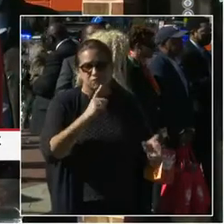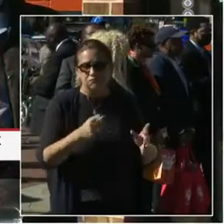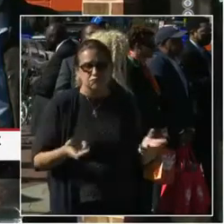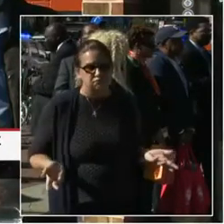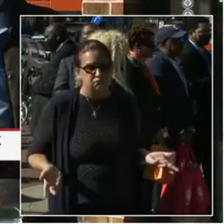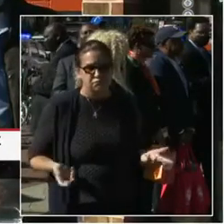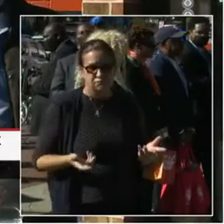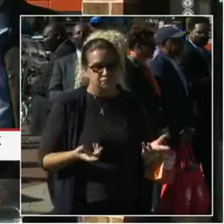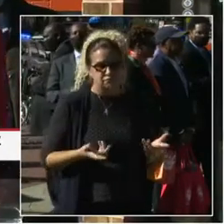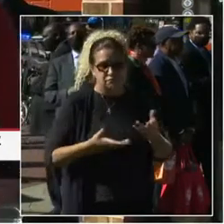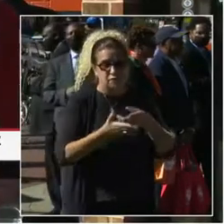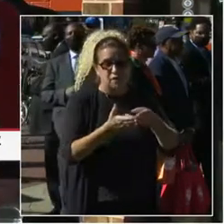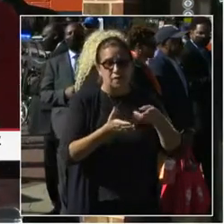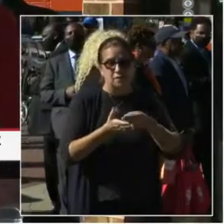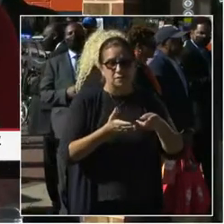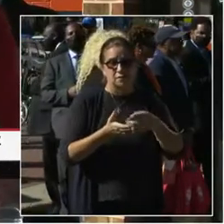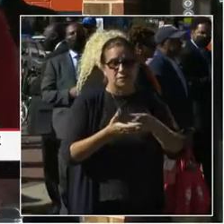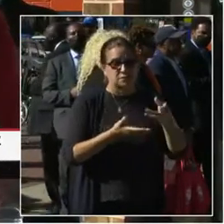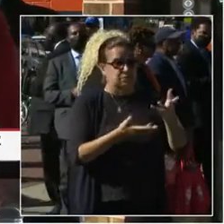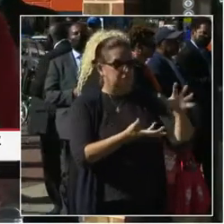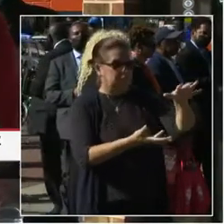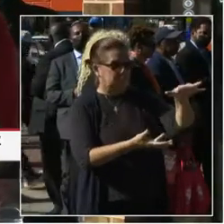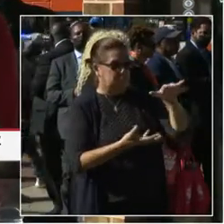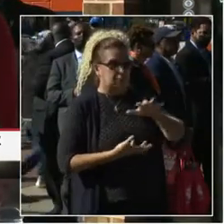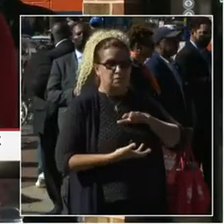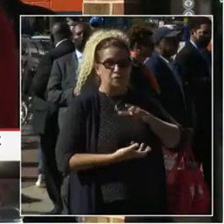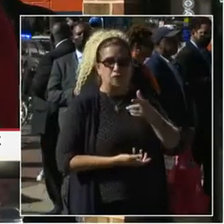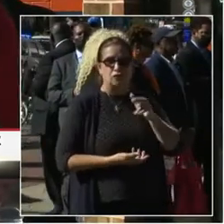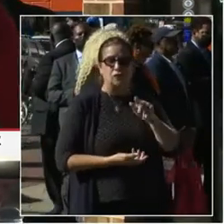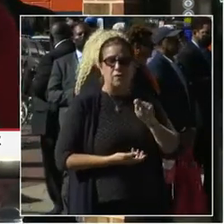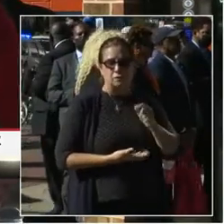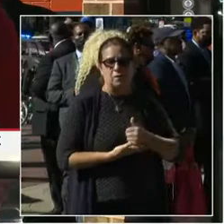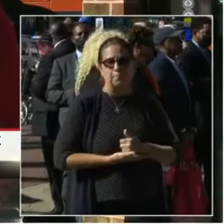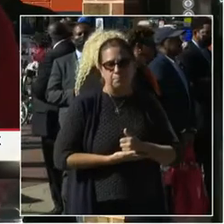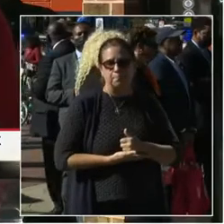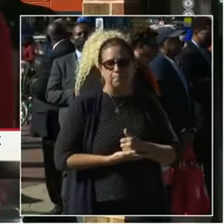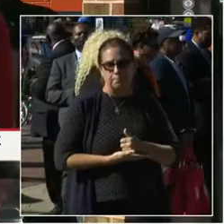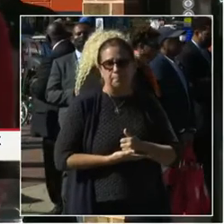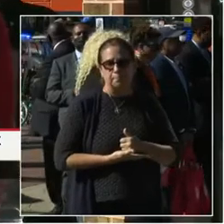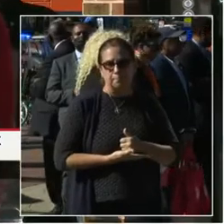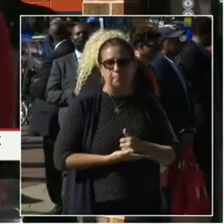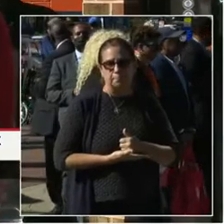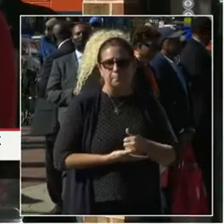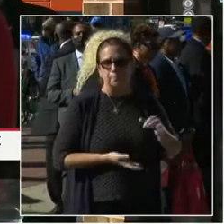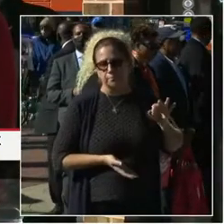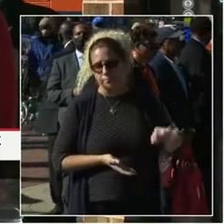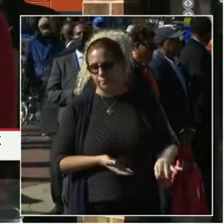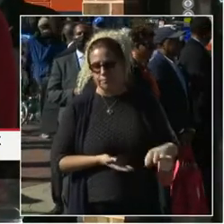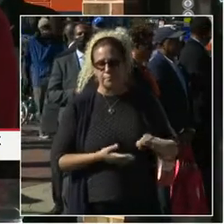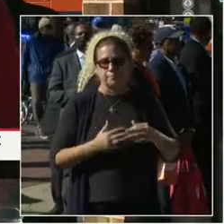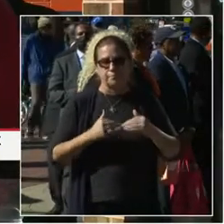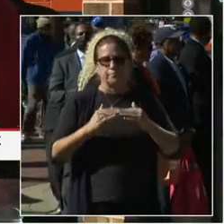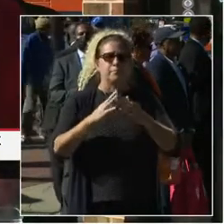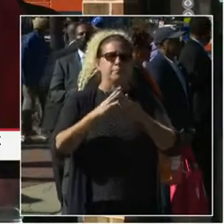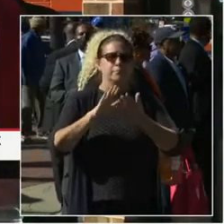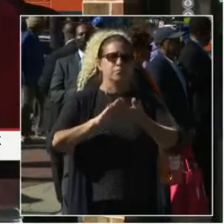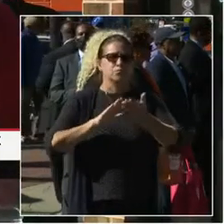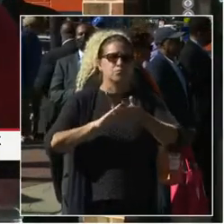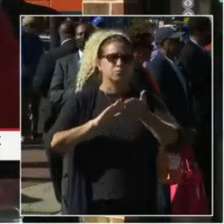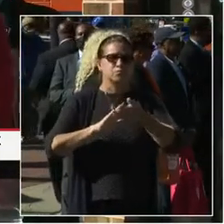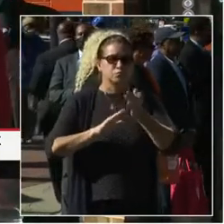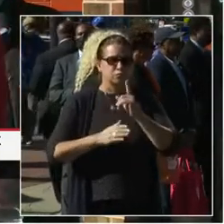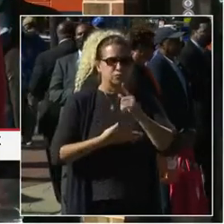the reason for that is oftentimes it's a very daunting thing to open up a new business